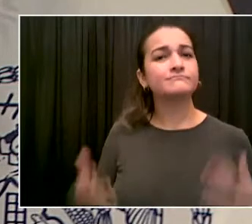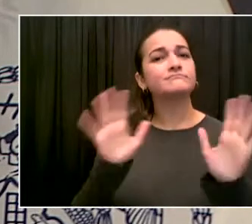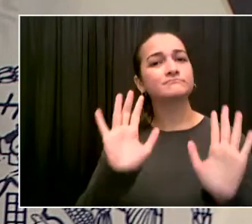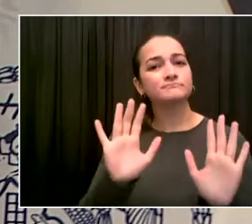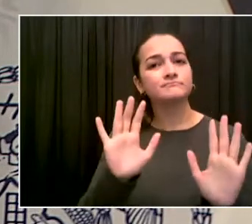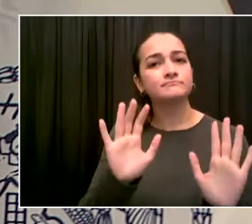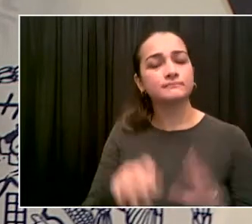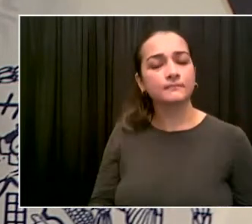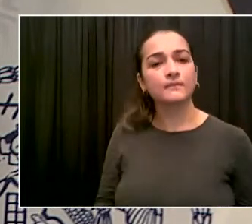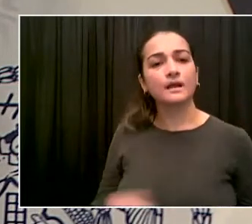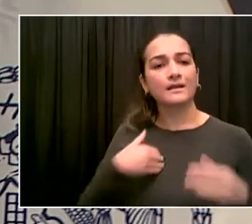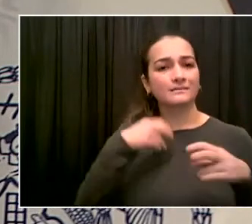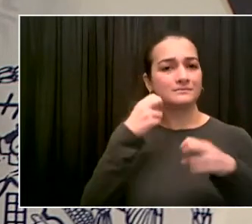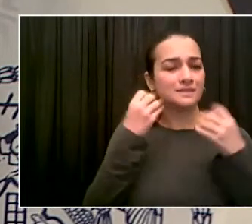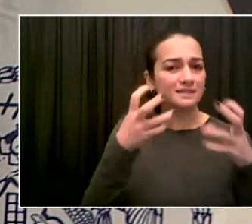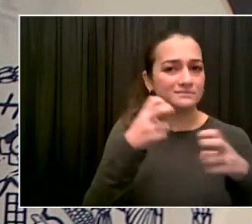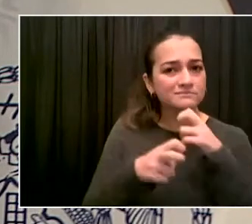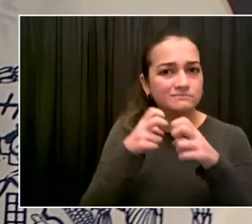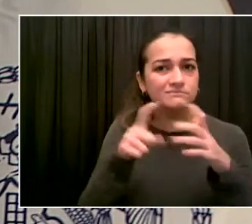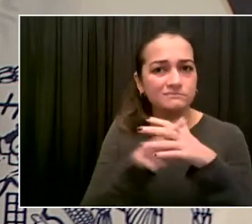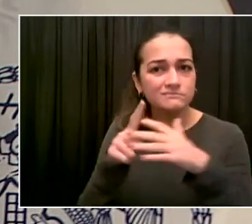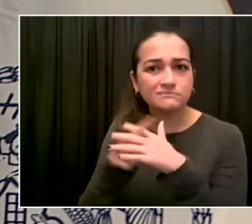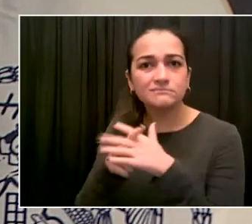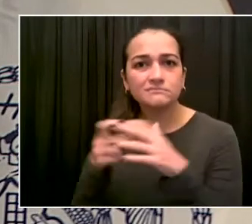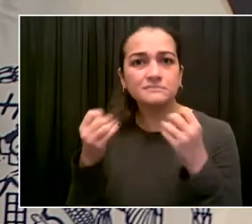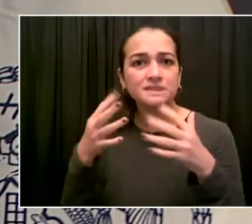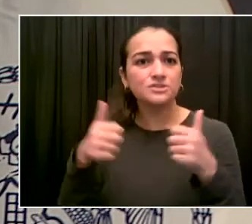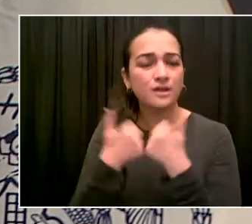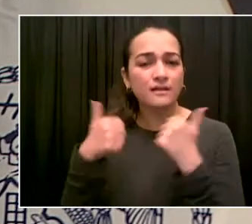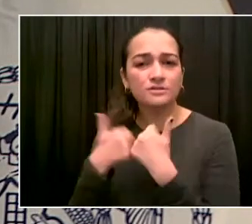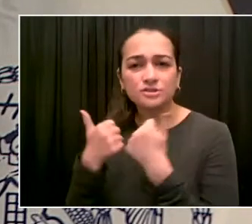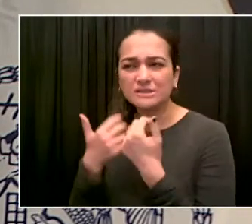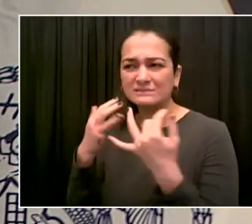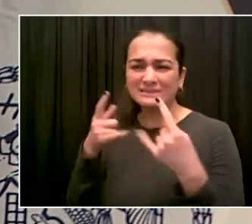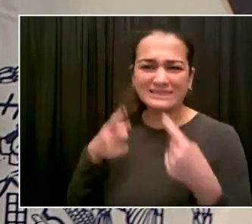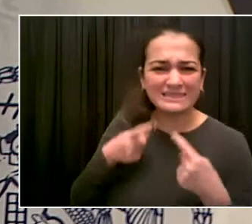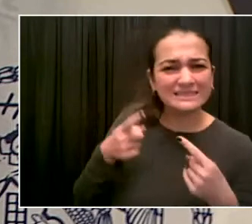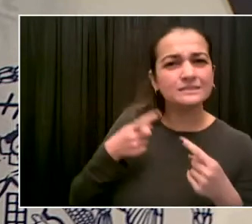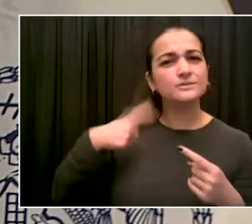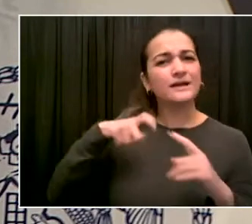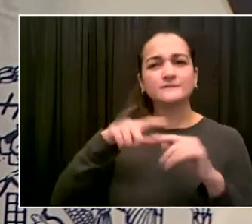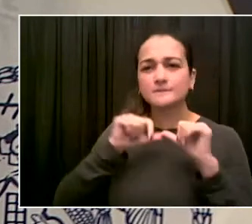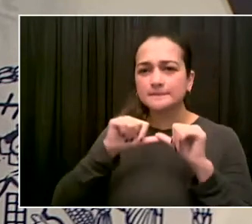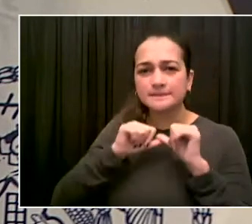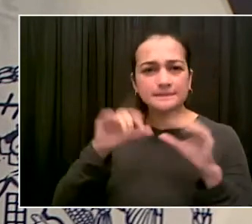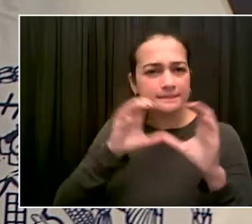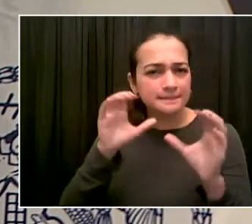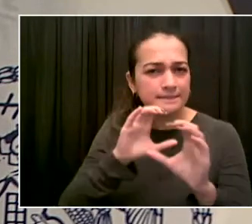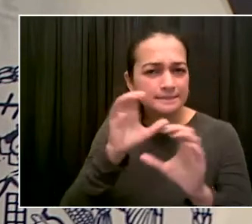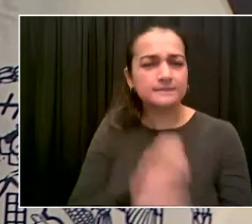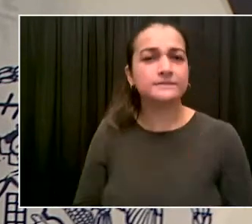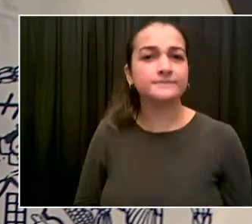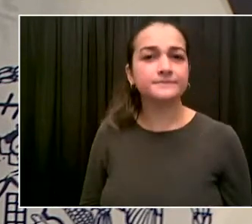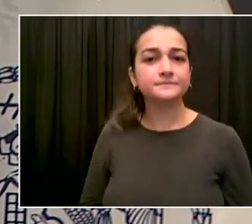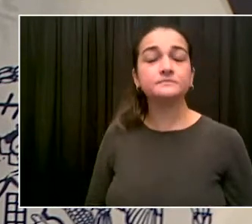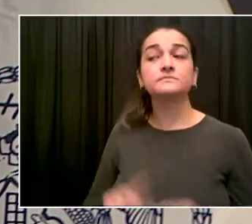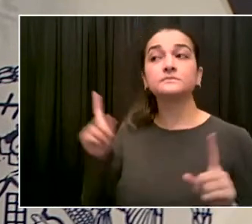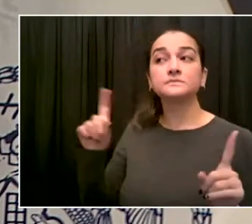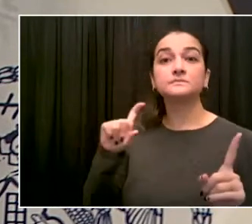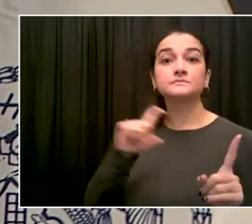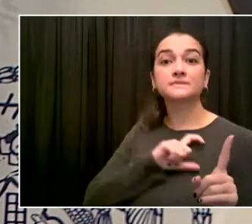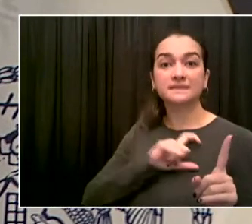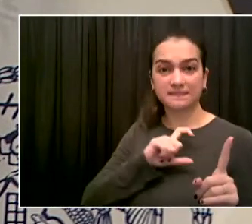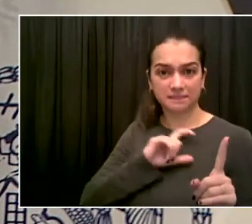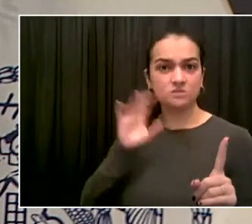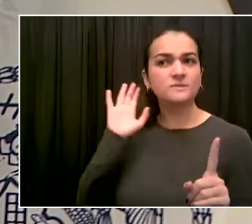it sometimes takes a little time, but it's almost inevitable that a perpetrator is found. So that's just a broad preface. On the specifics